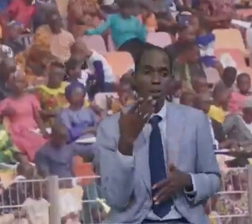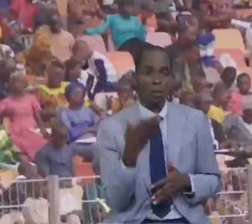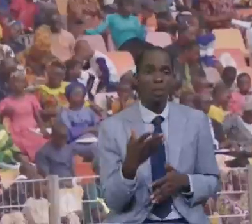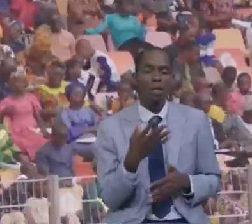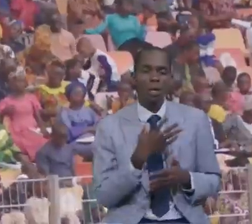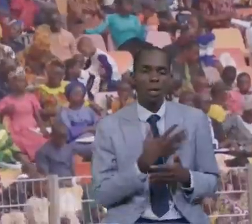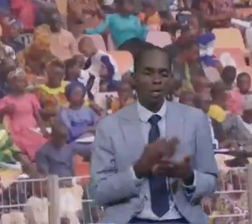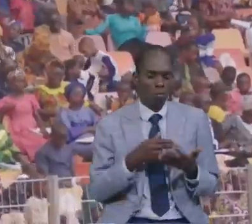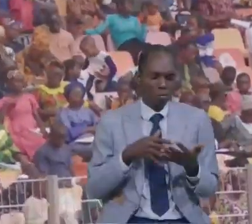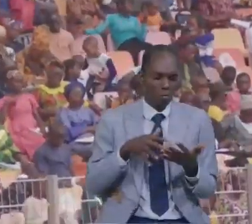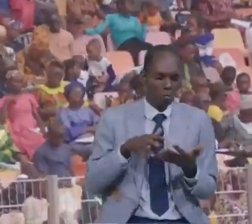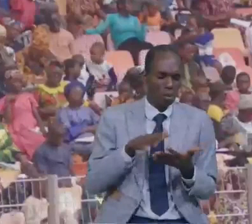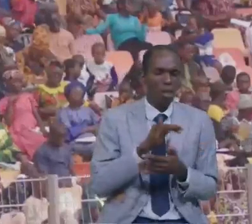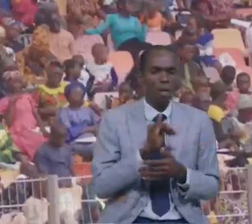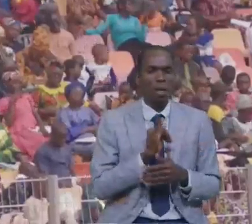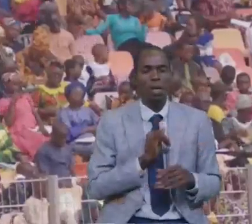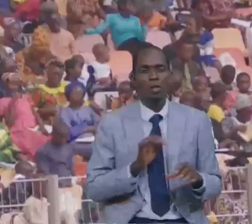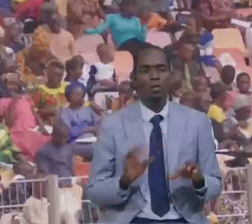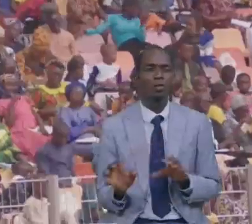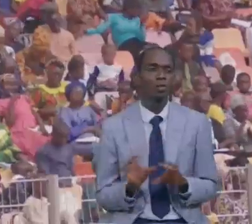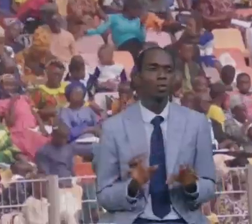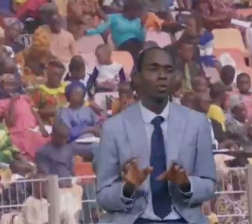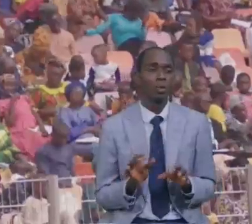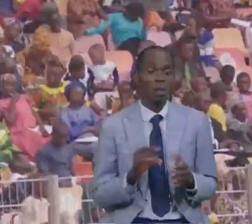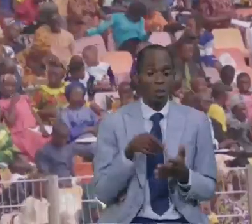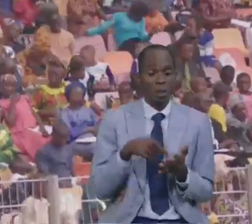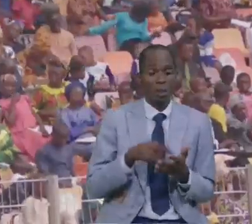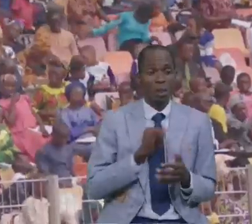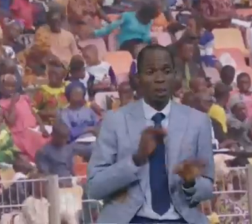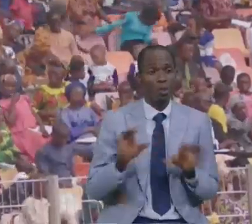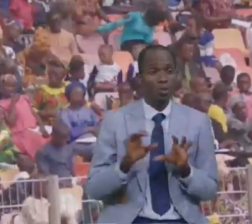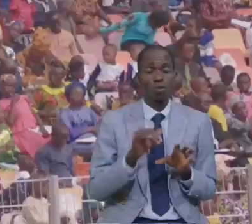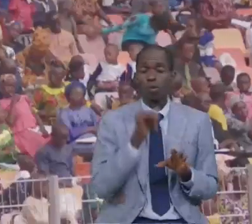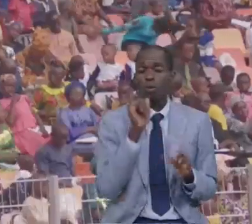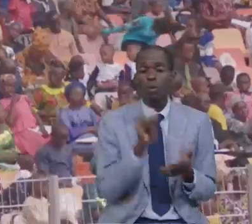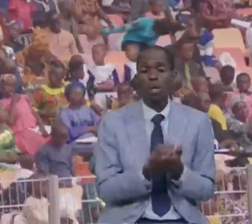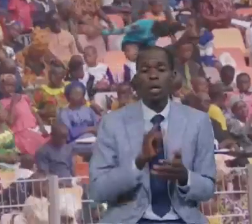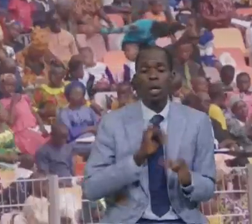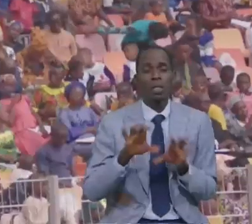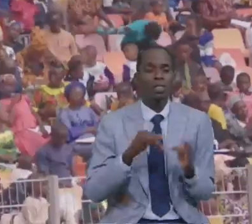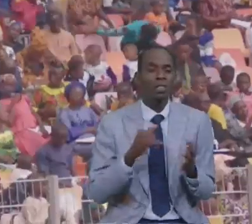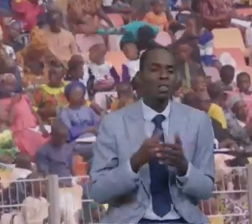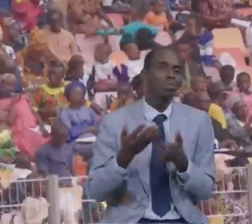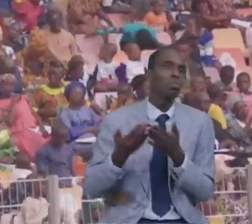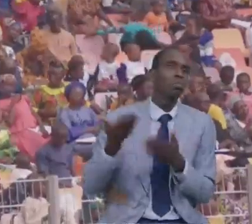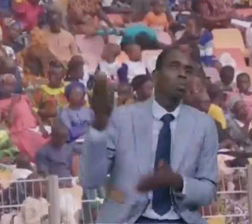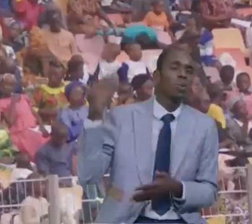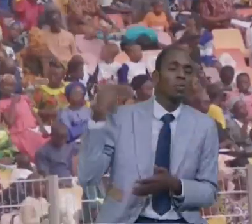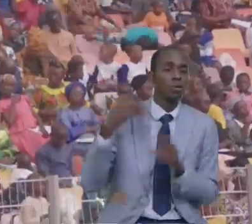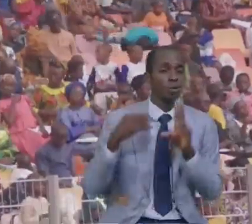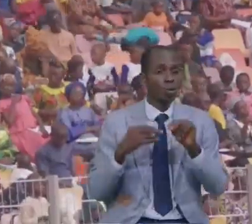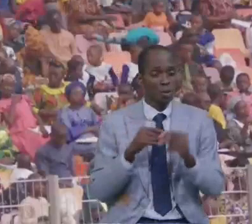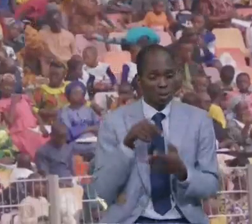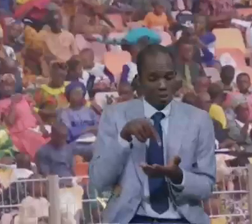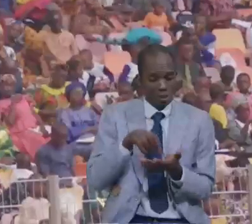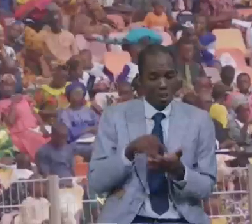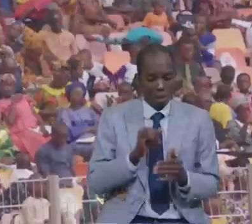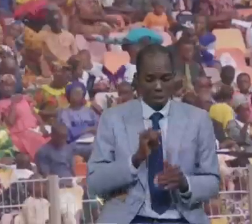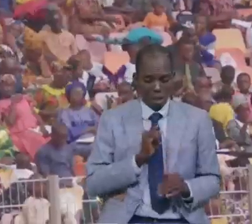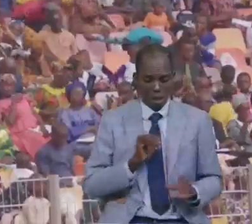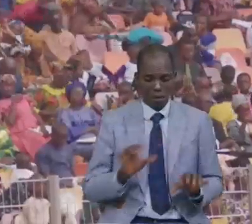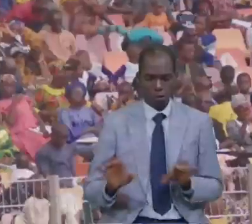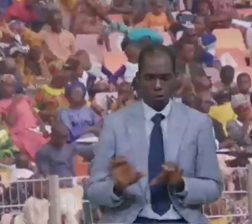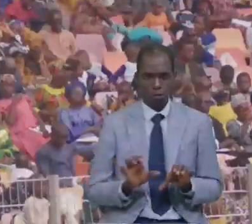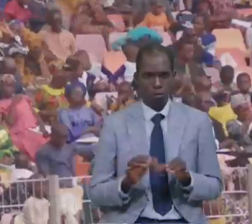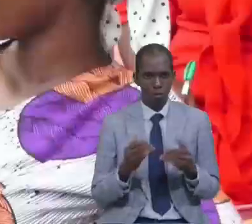do, joining hands with them, forming limitless liaisons because of the Great Commission, inviting them to